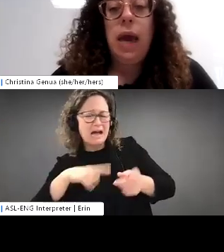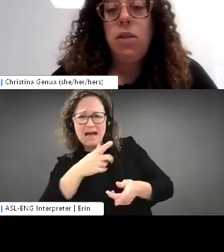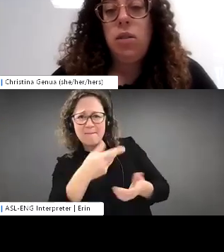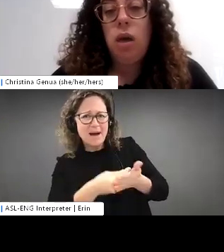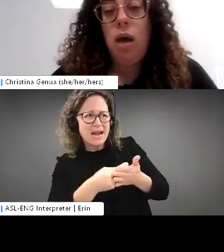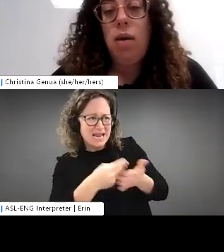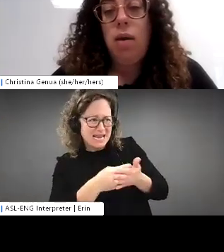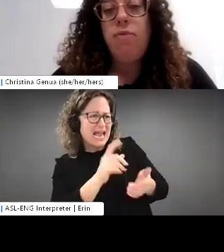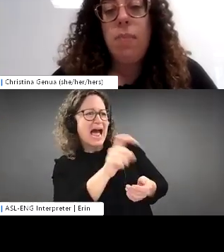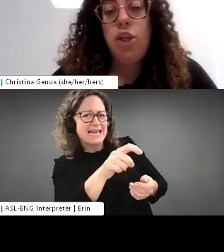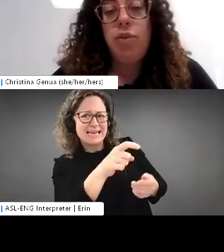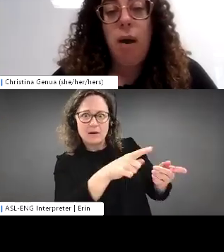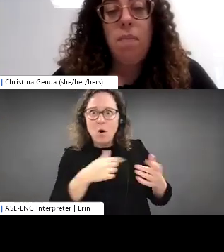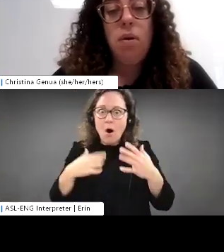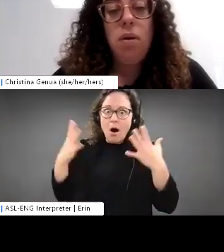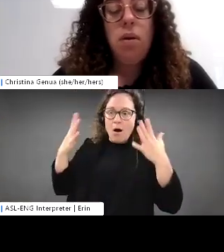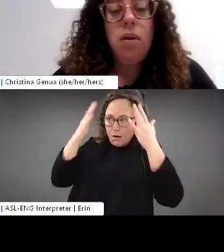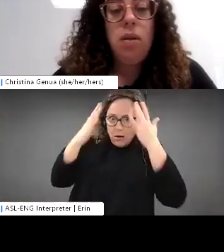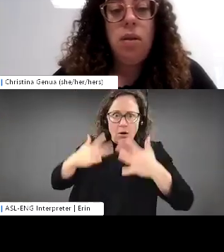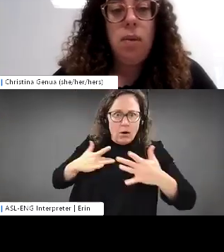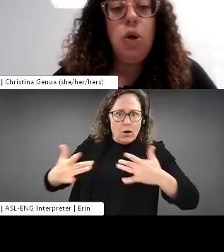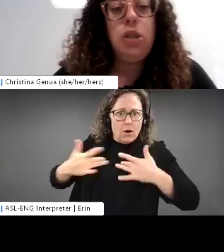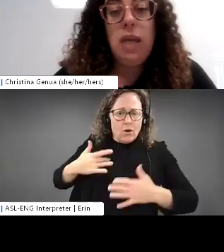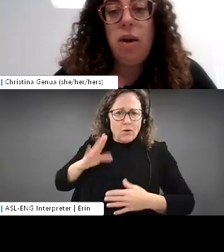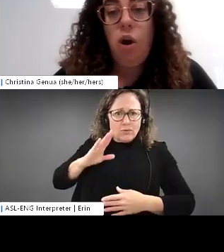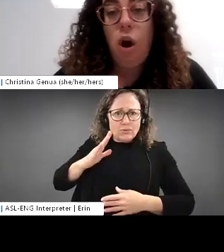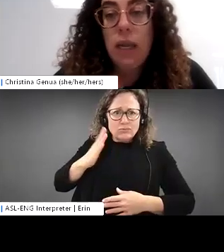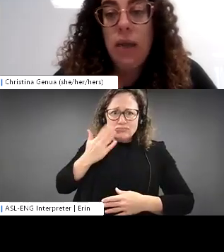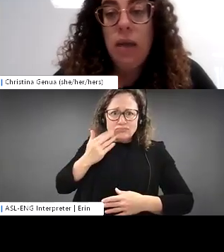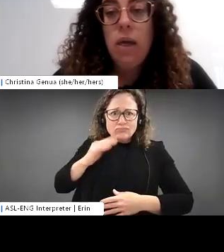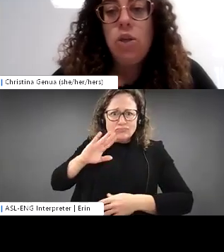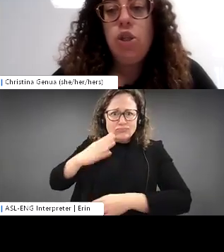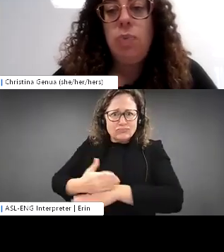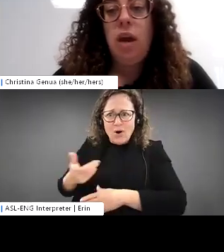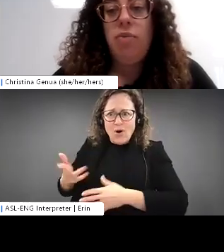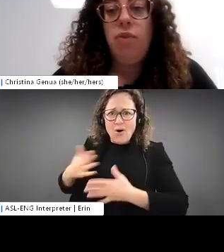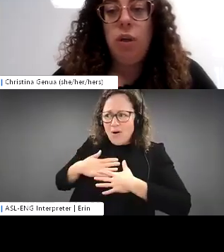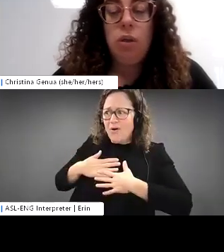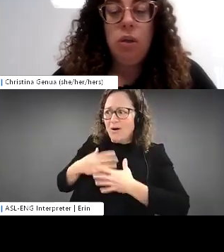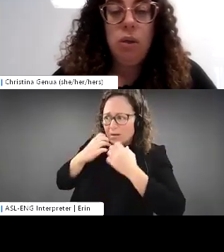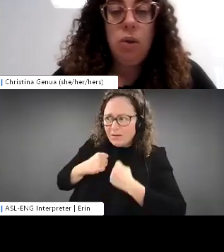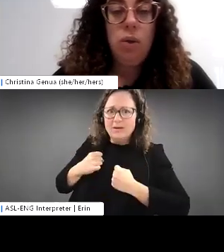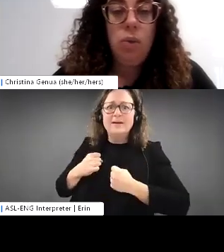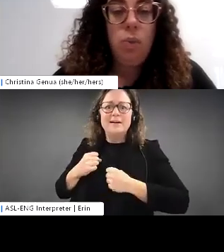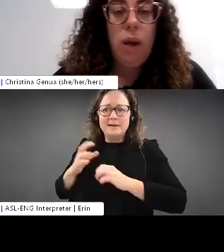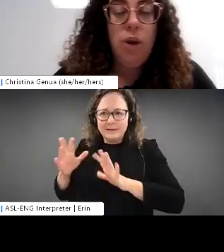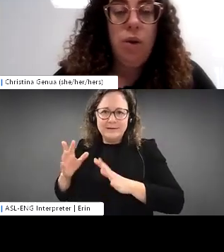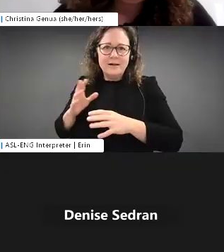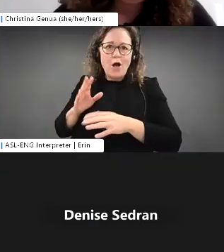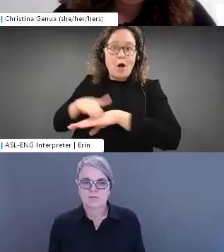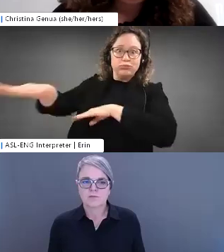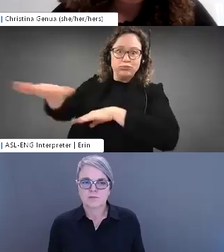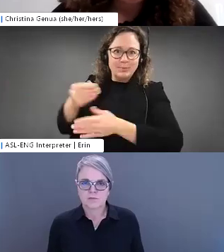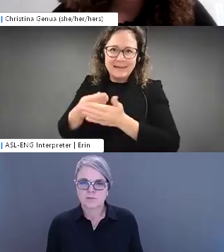and get information from the person that they're calling. So just be careful when